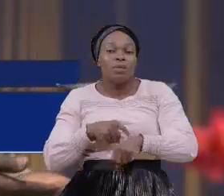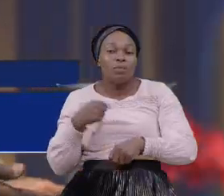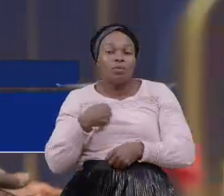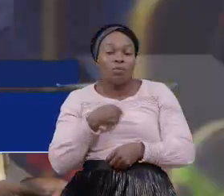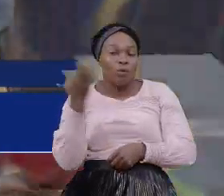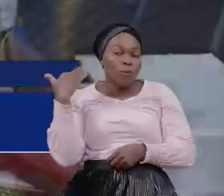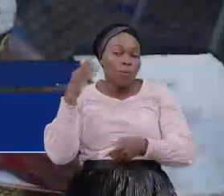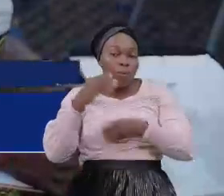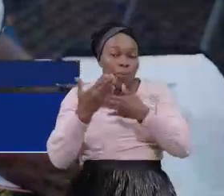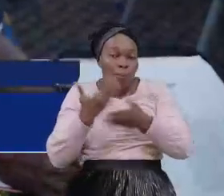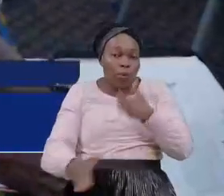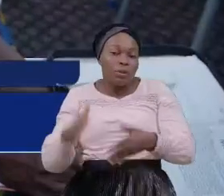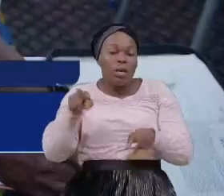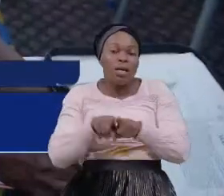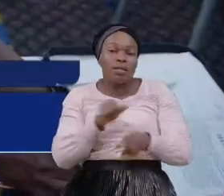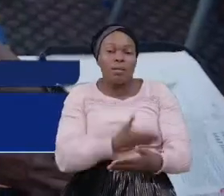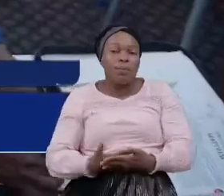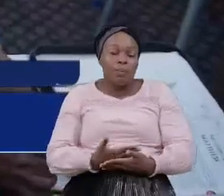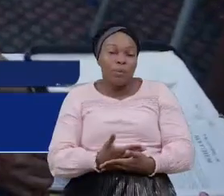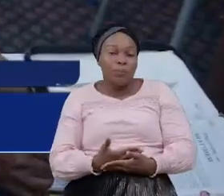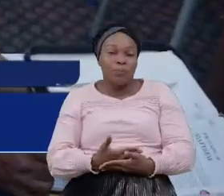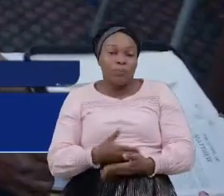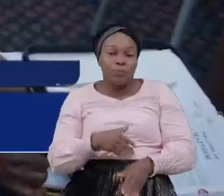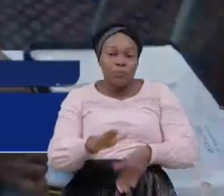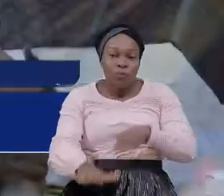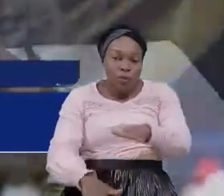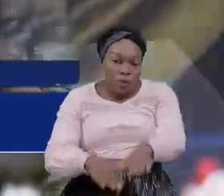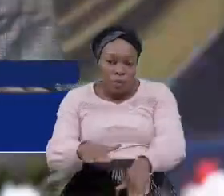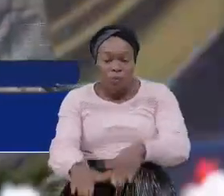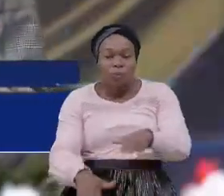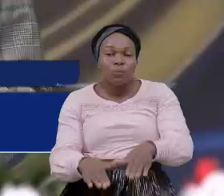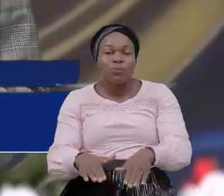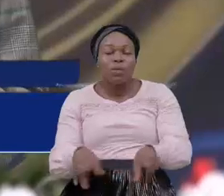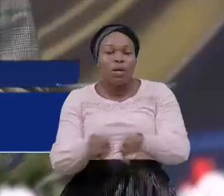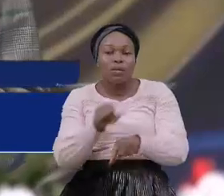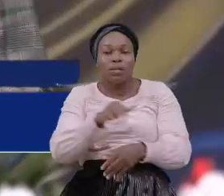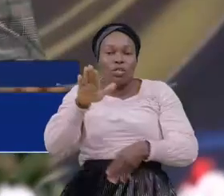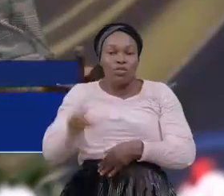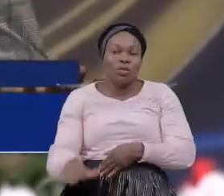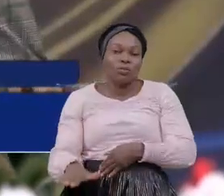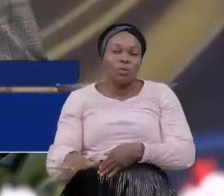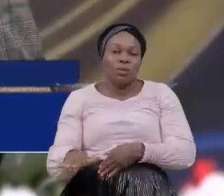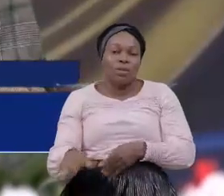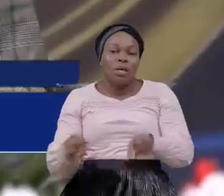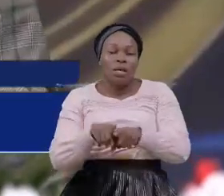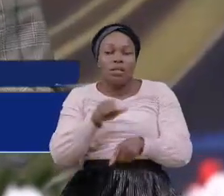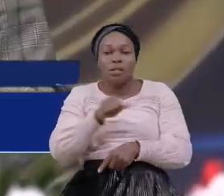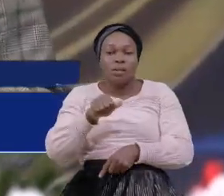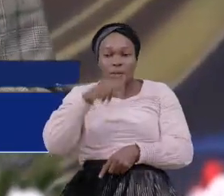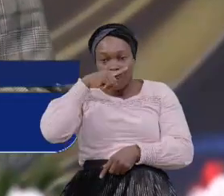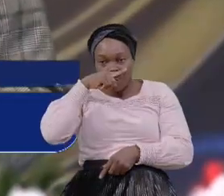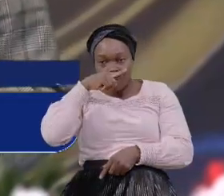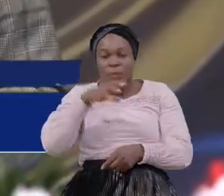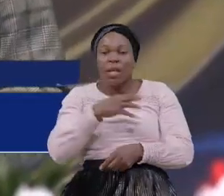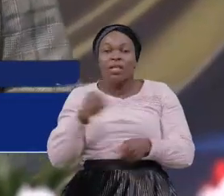a toddler, as a child, as a teenager, and even as old